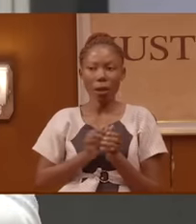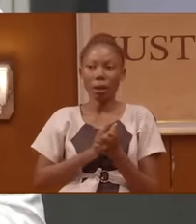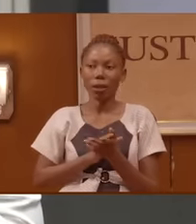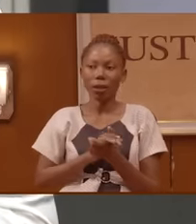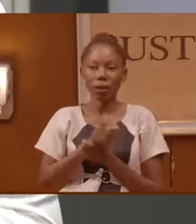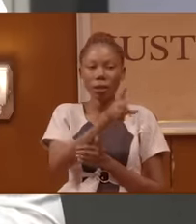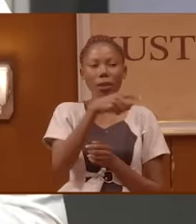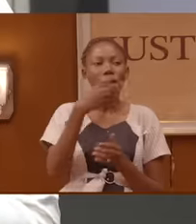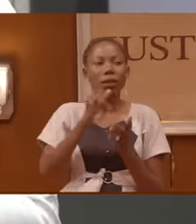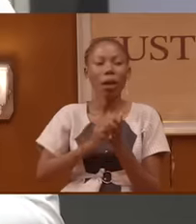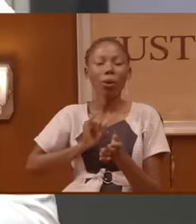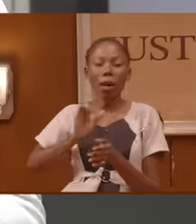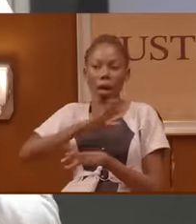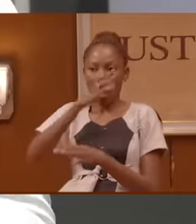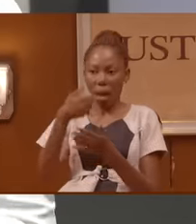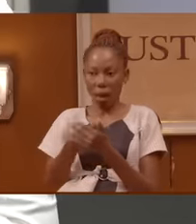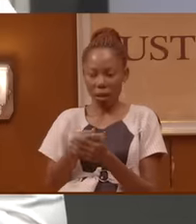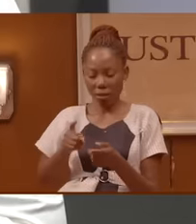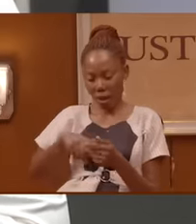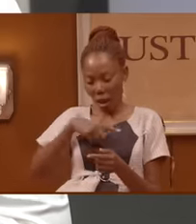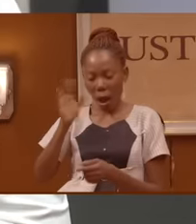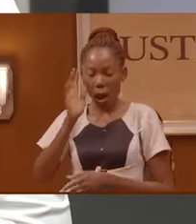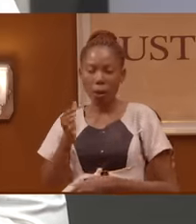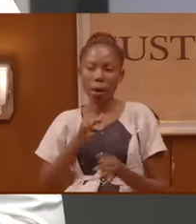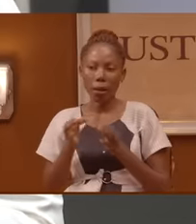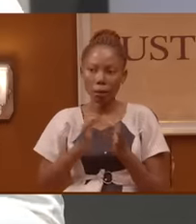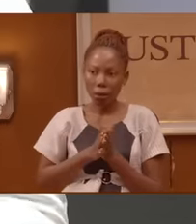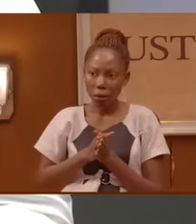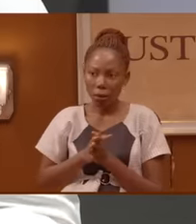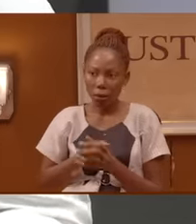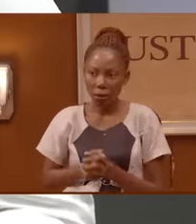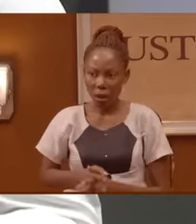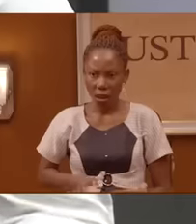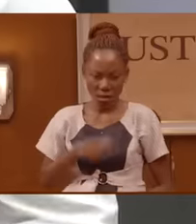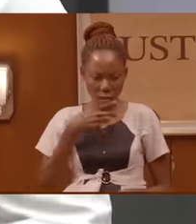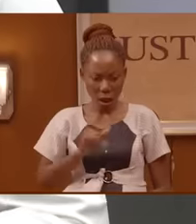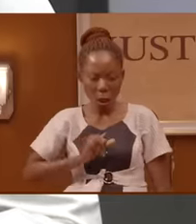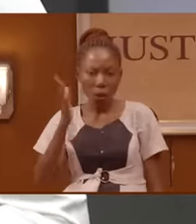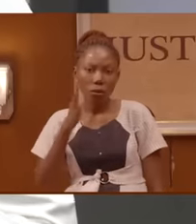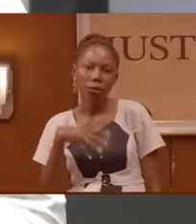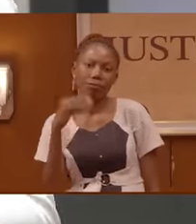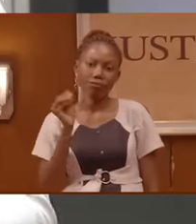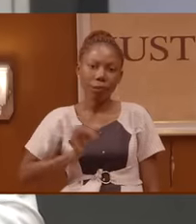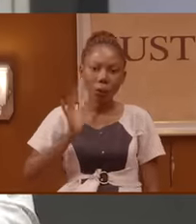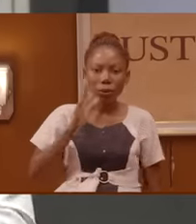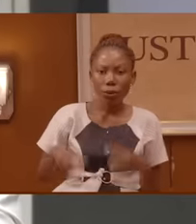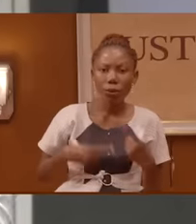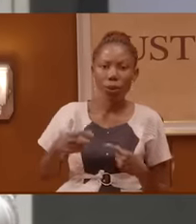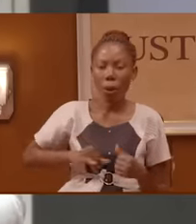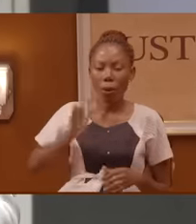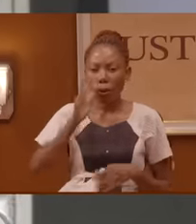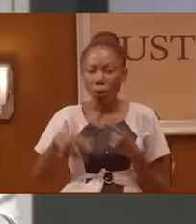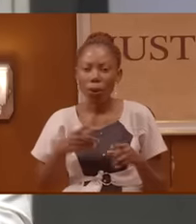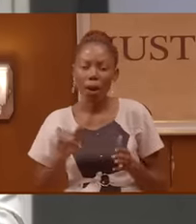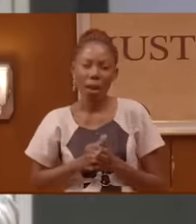when I get to Lagos, I will know that I cannot explain on phone and all that. He said, I need to go. He started telling me that I need to go. His sister